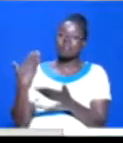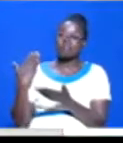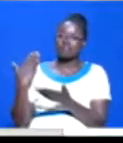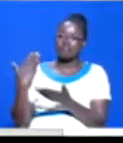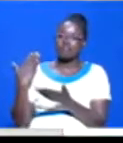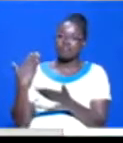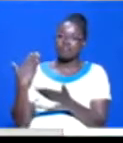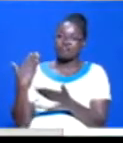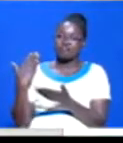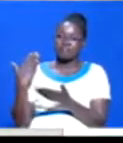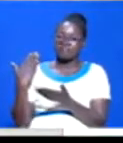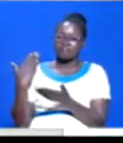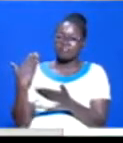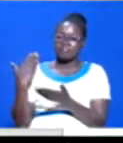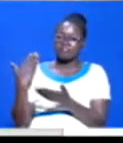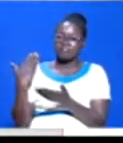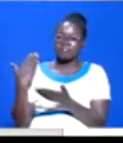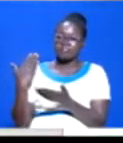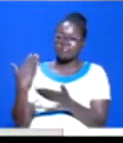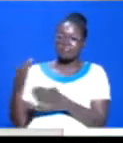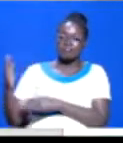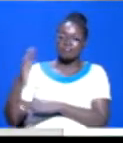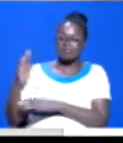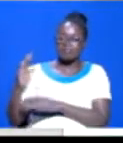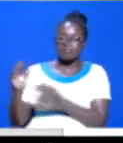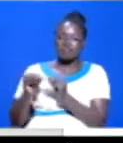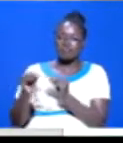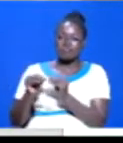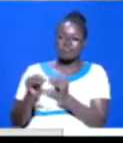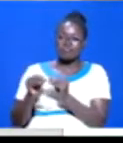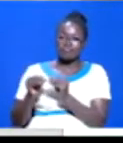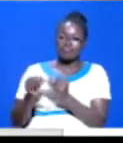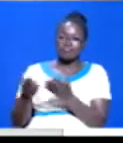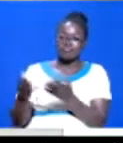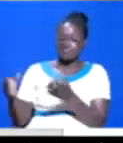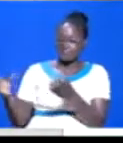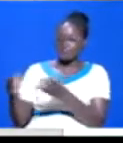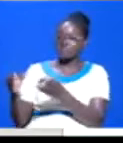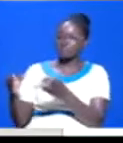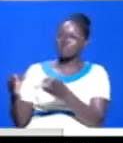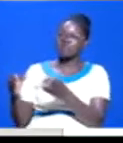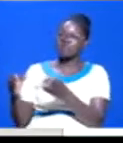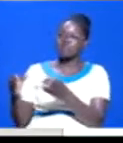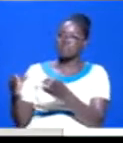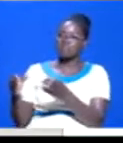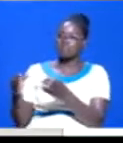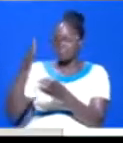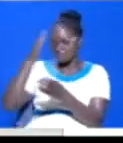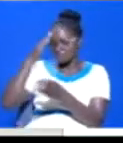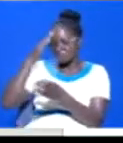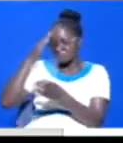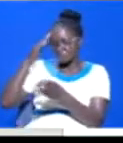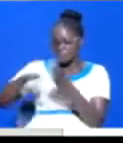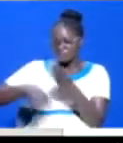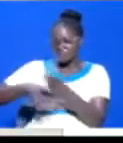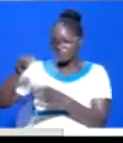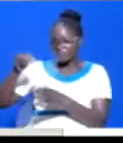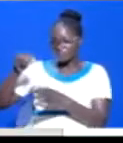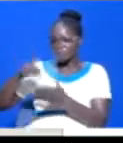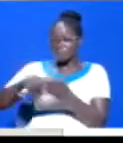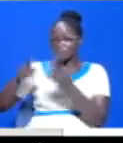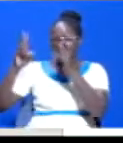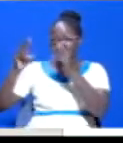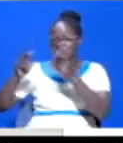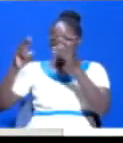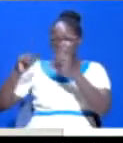you checked, there was a security meeting somewhere in one of the installations that we wanted to find out what are these issues that are